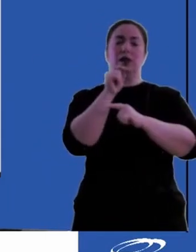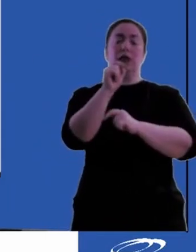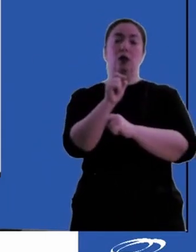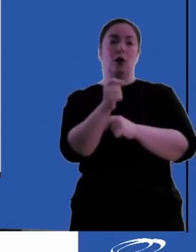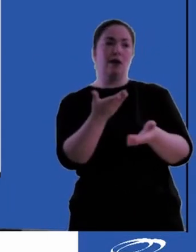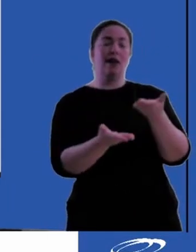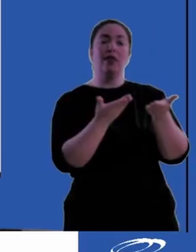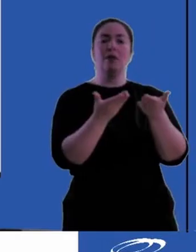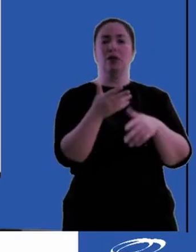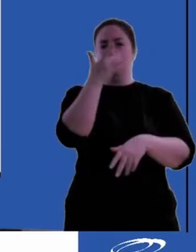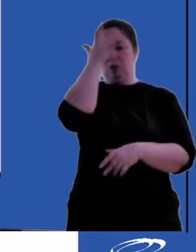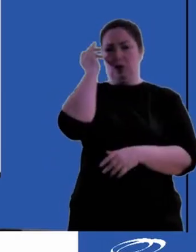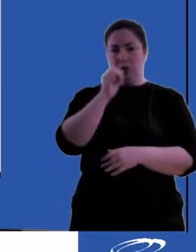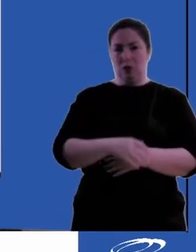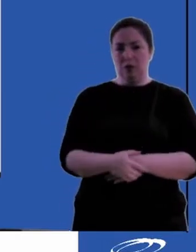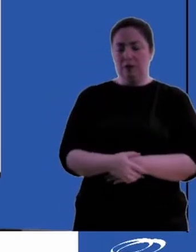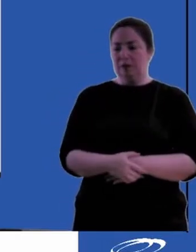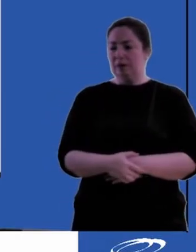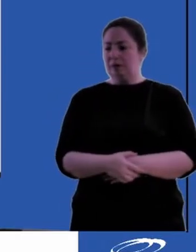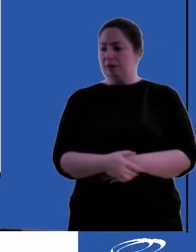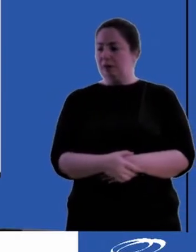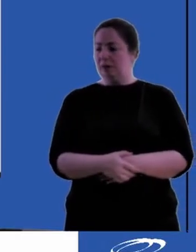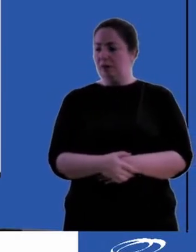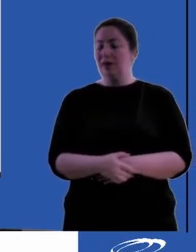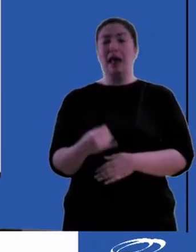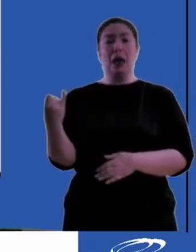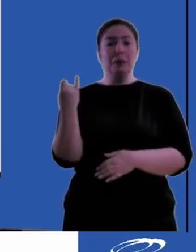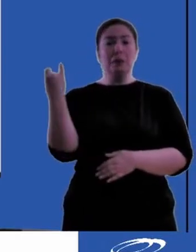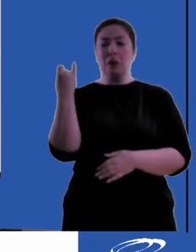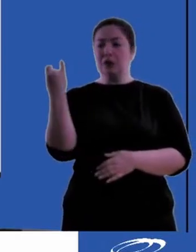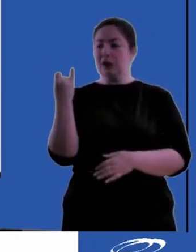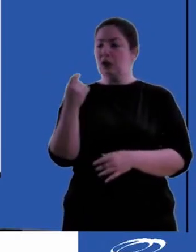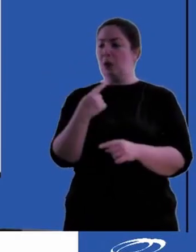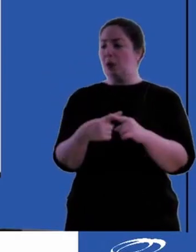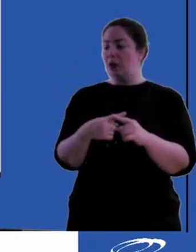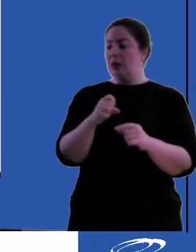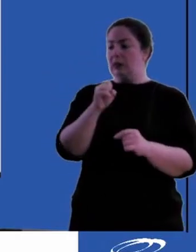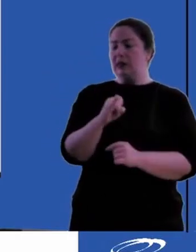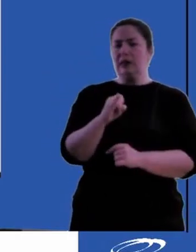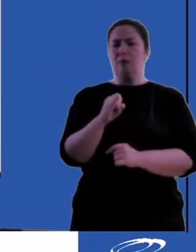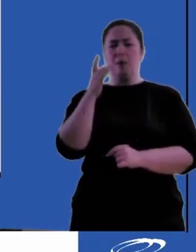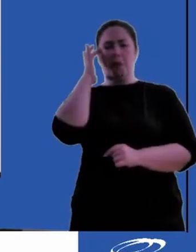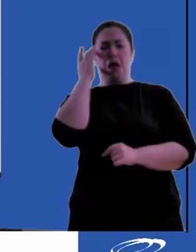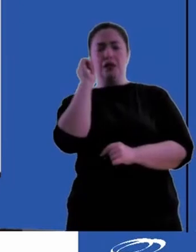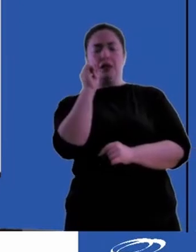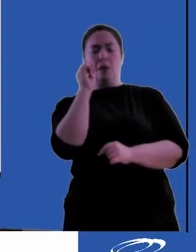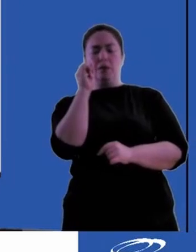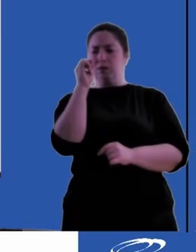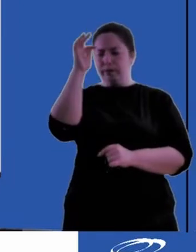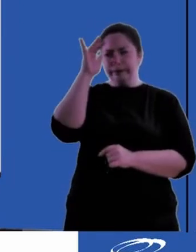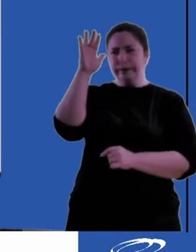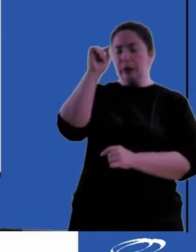the first point that I think is really important is that we need to consider periprosthetic joint infection as a